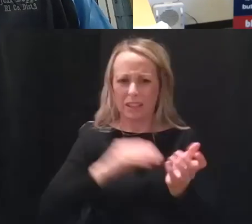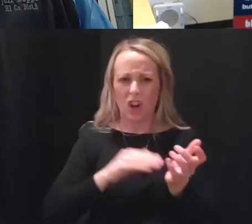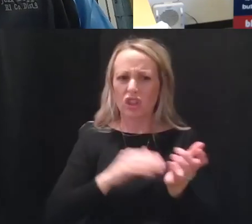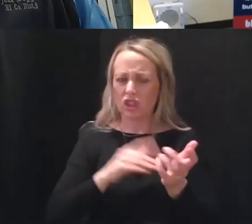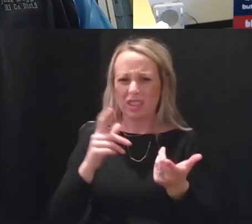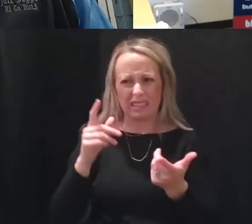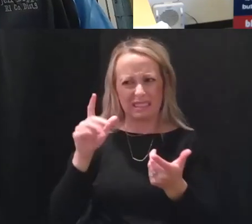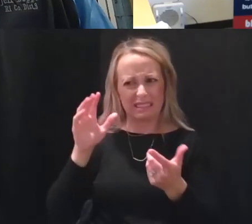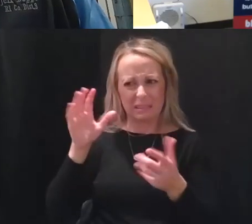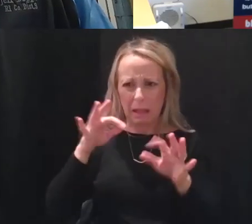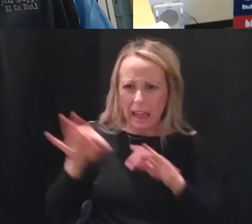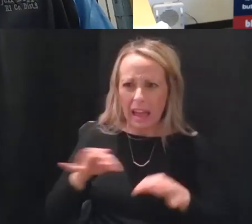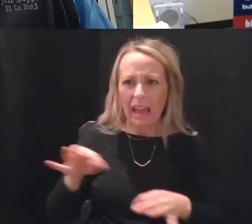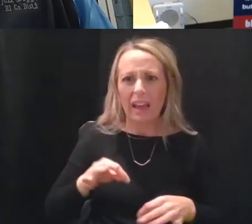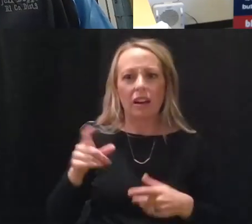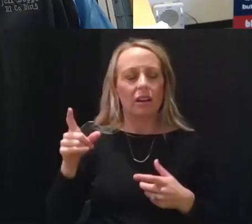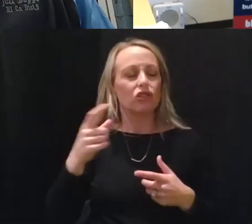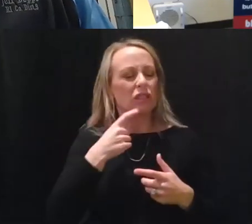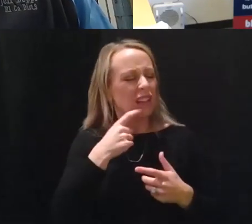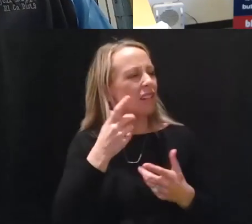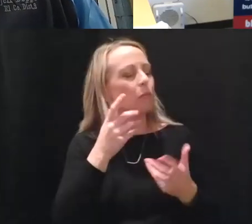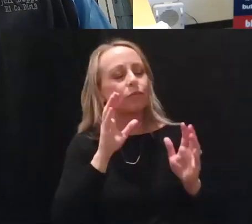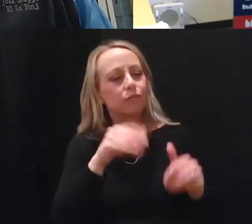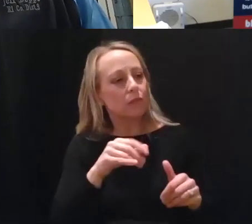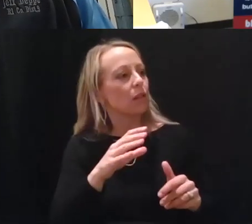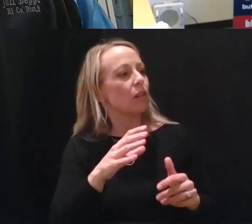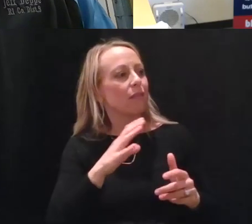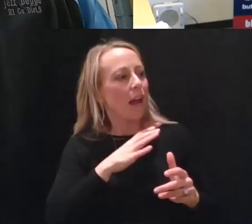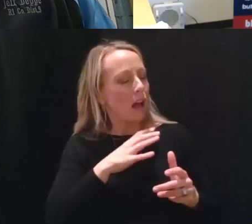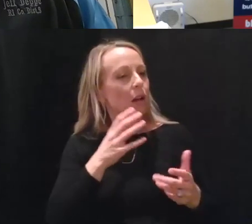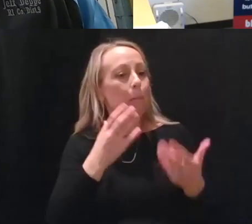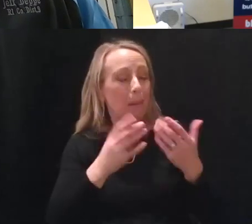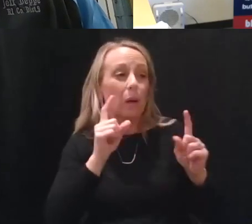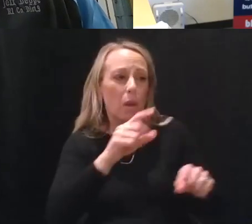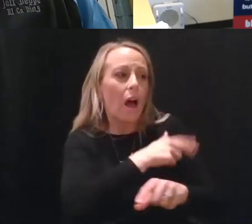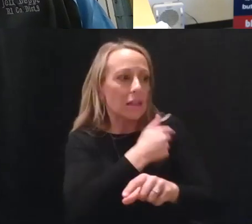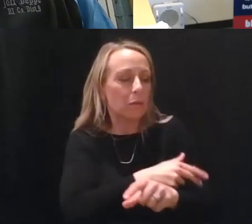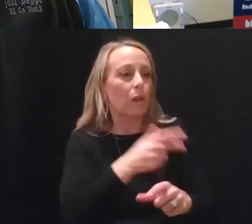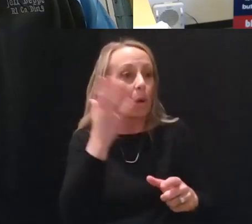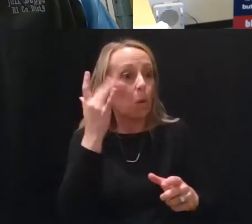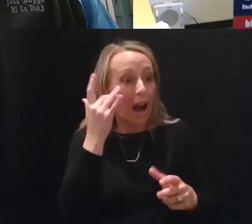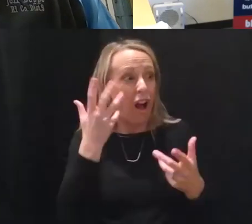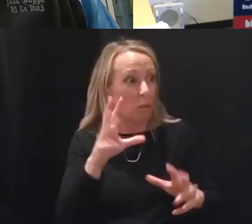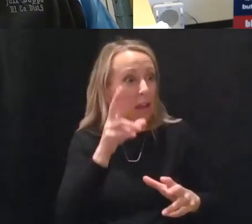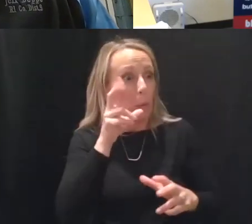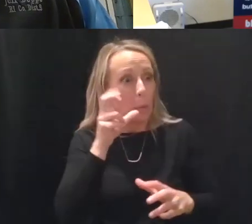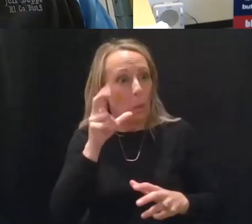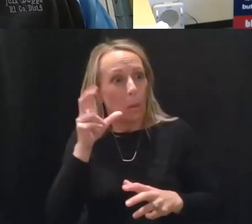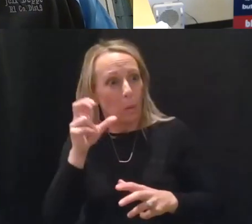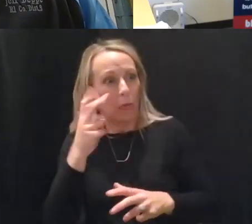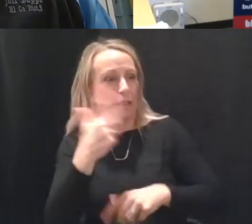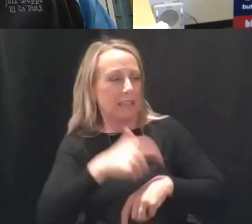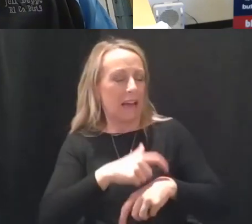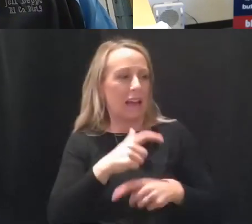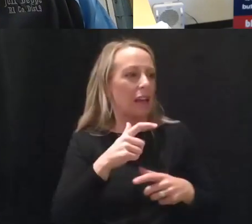sure everything's okay. You're probably just having an asthma attack, but let's go down there because you've hit your 3 for the day. So I go